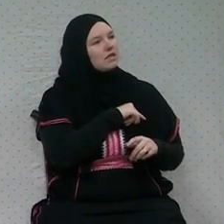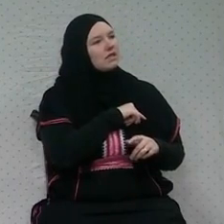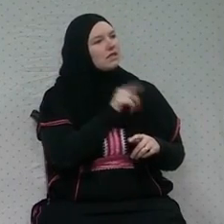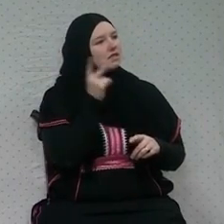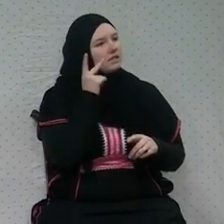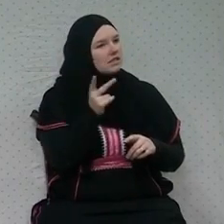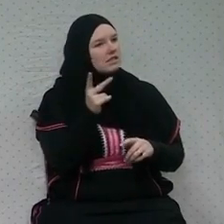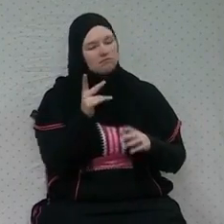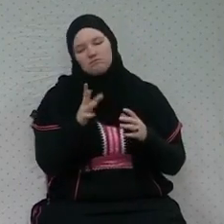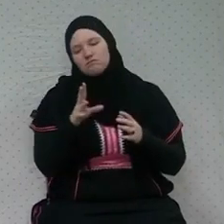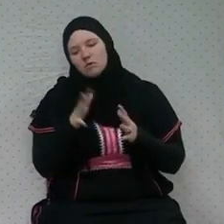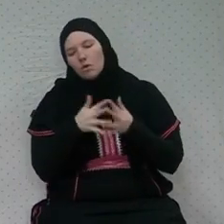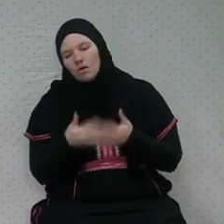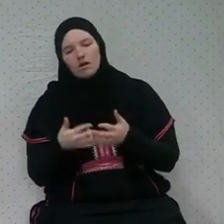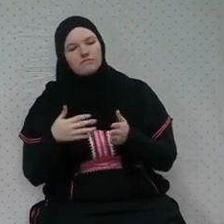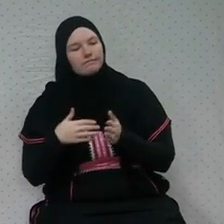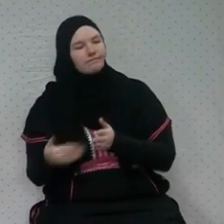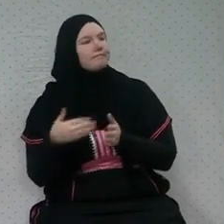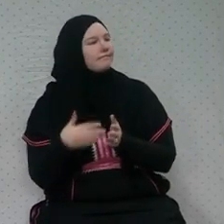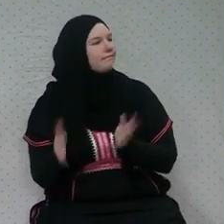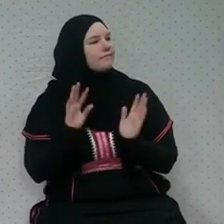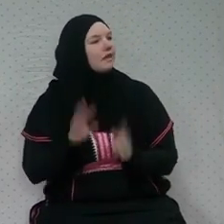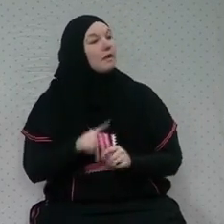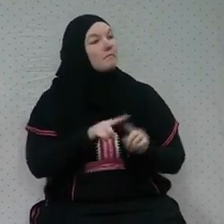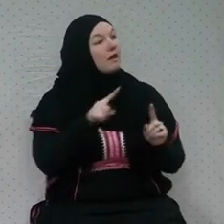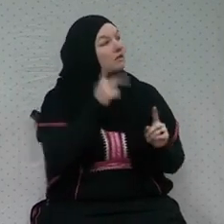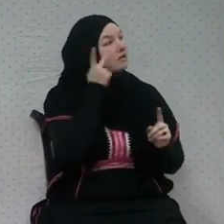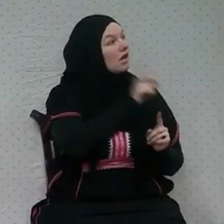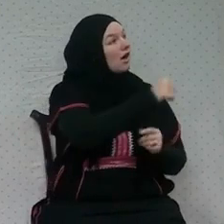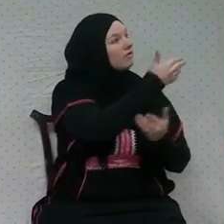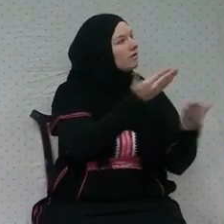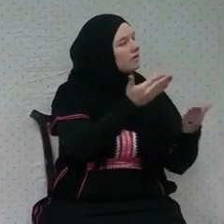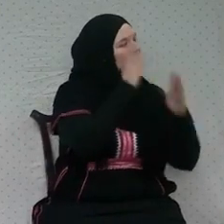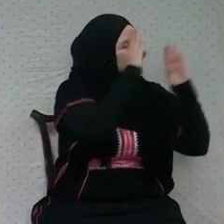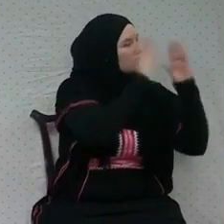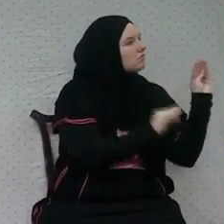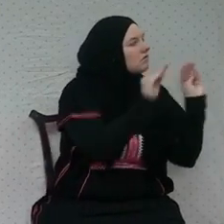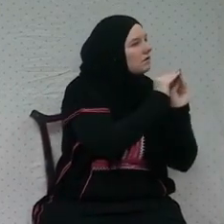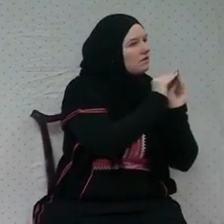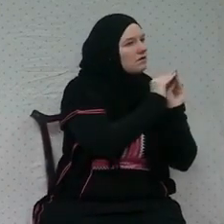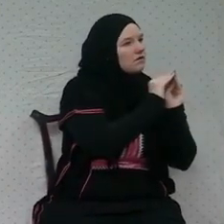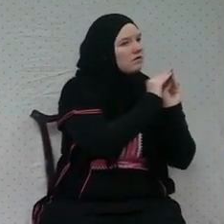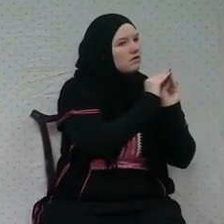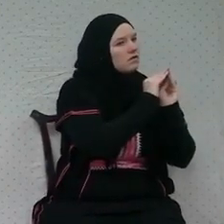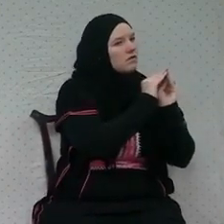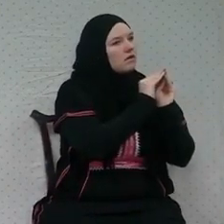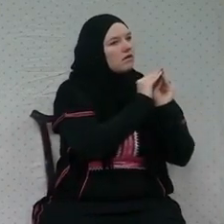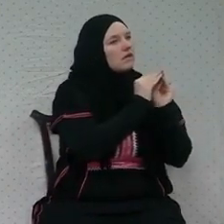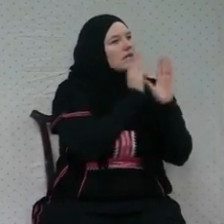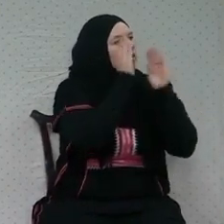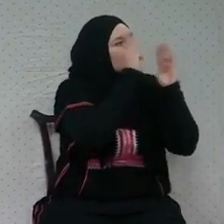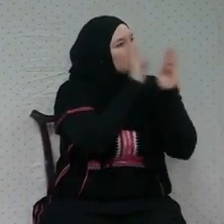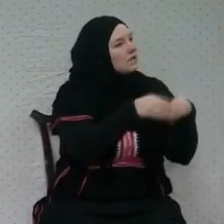reading. But when it comes to other things, we give it attention. The attention that we give to